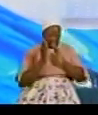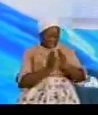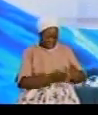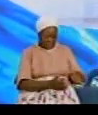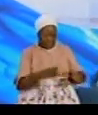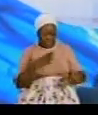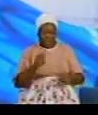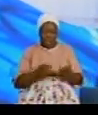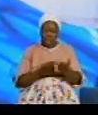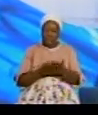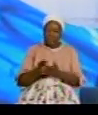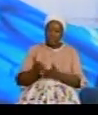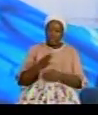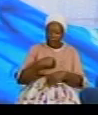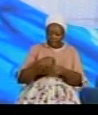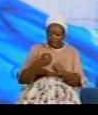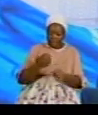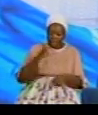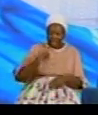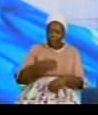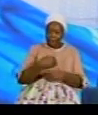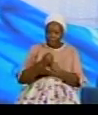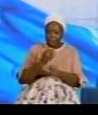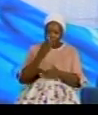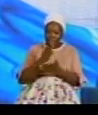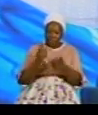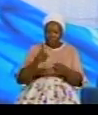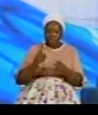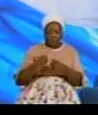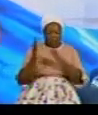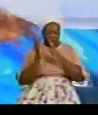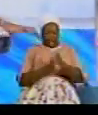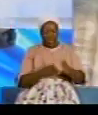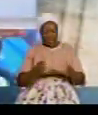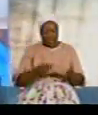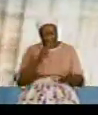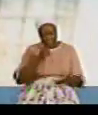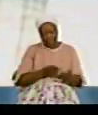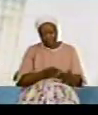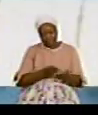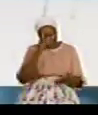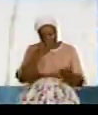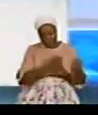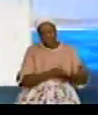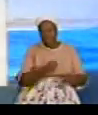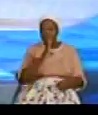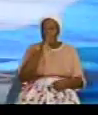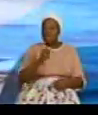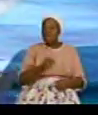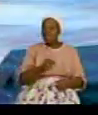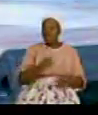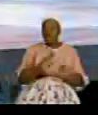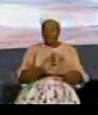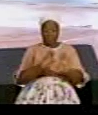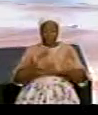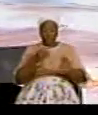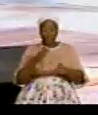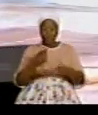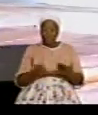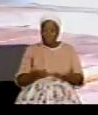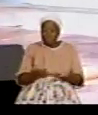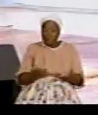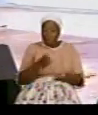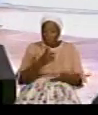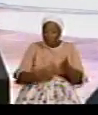the truth, can make somebody depart from the faith. Being afraid of the reaction, of